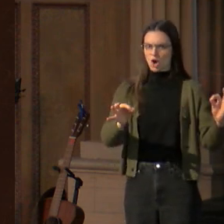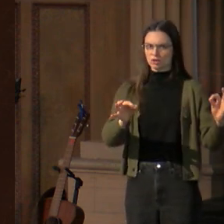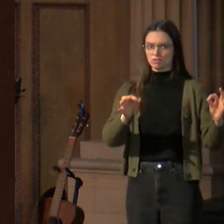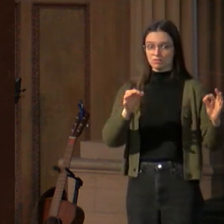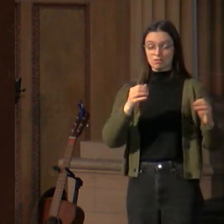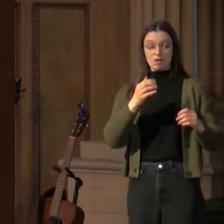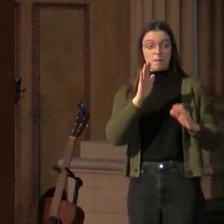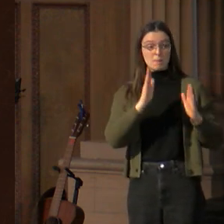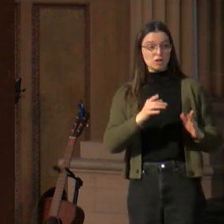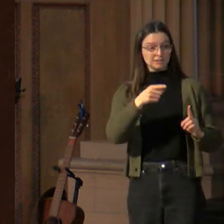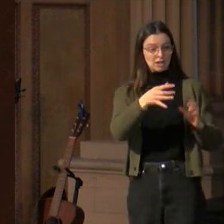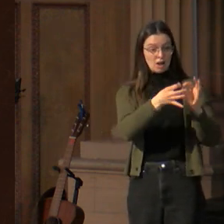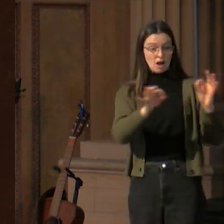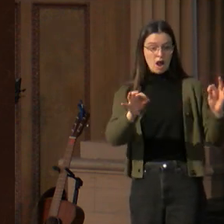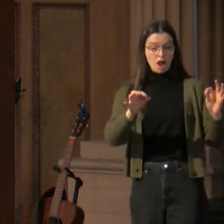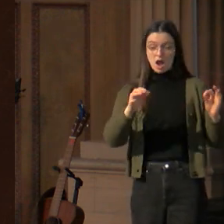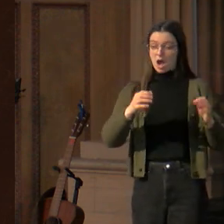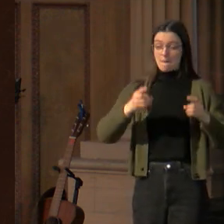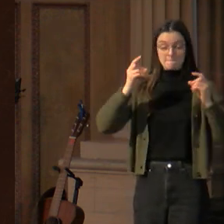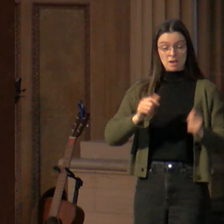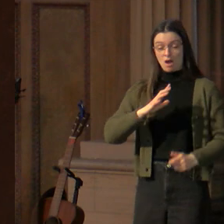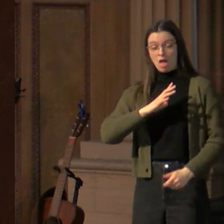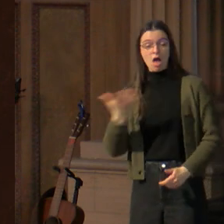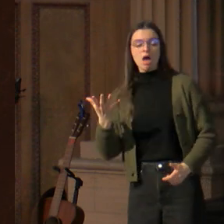and most offensive way possible like we tend to do.